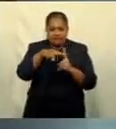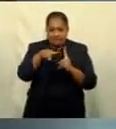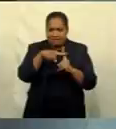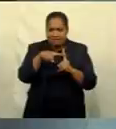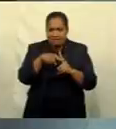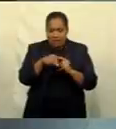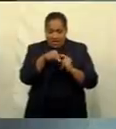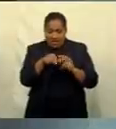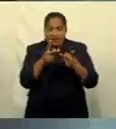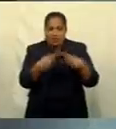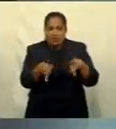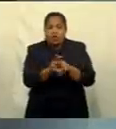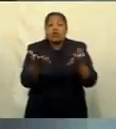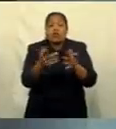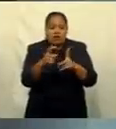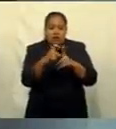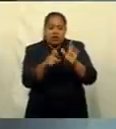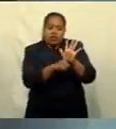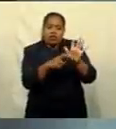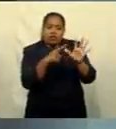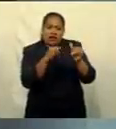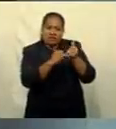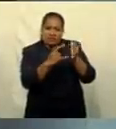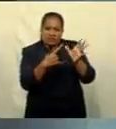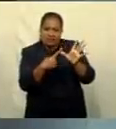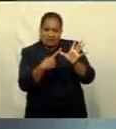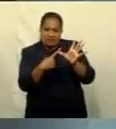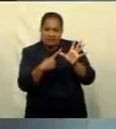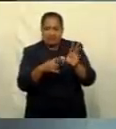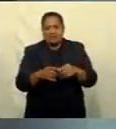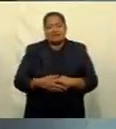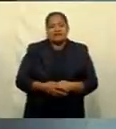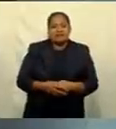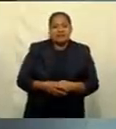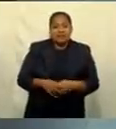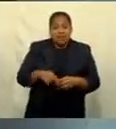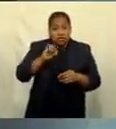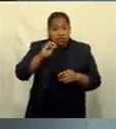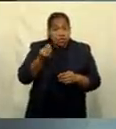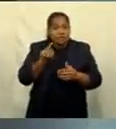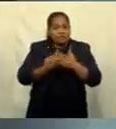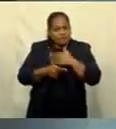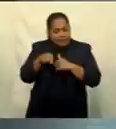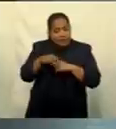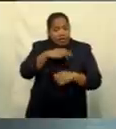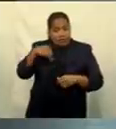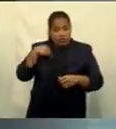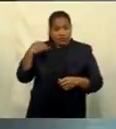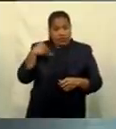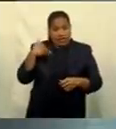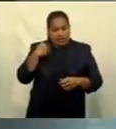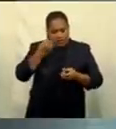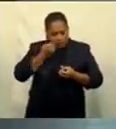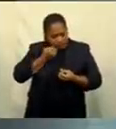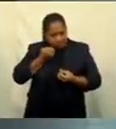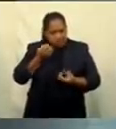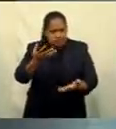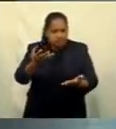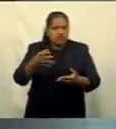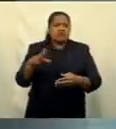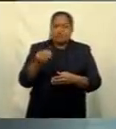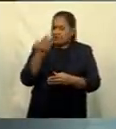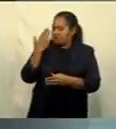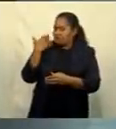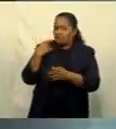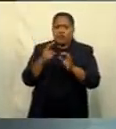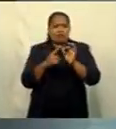station along Drassa Avenue earlier this week. So basically, this is what the Ministry of Health had been stressing from their previous